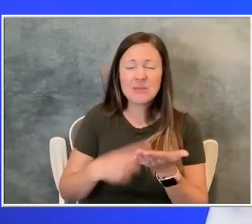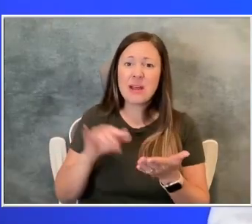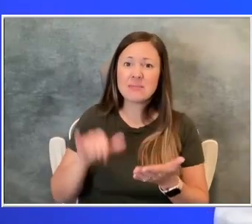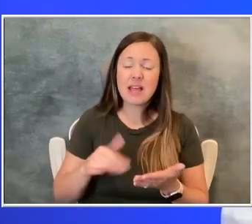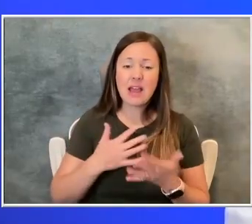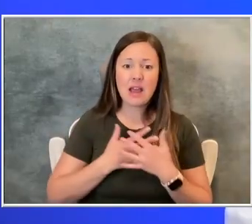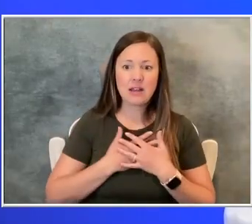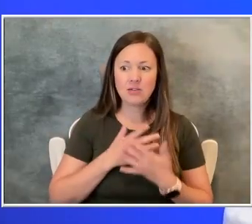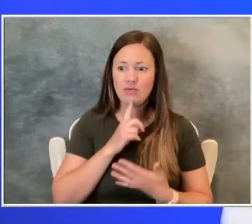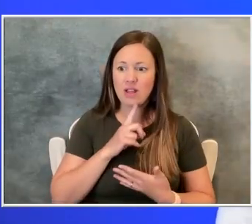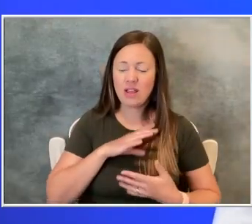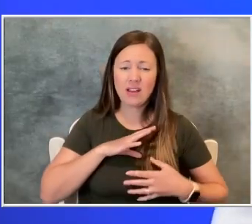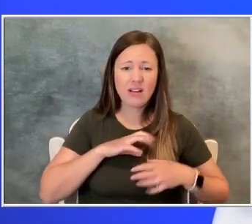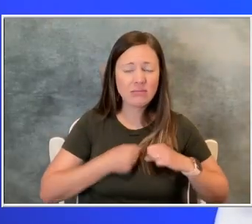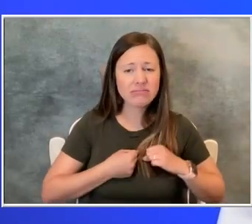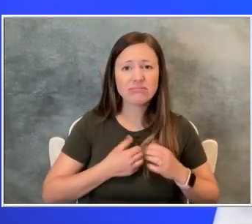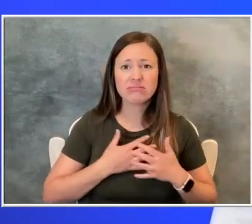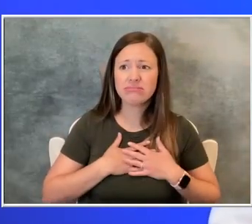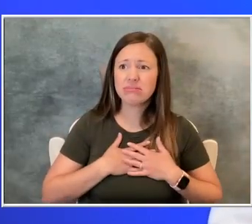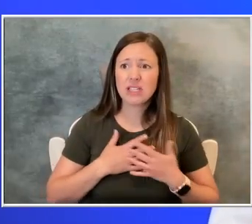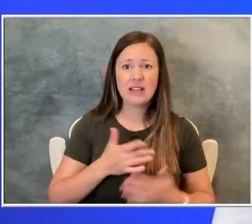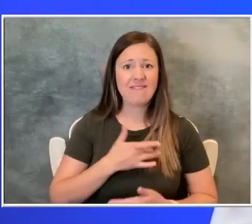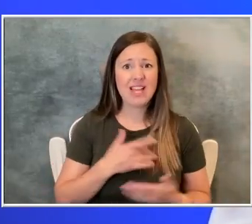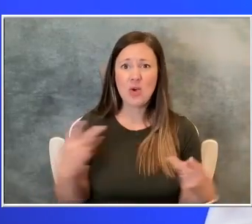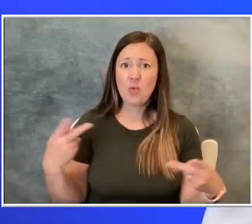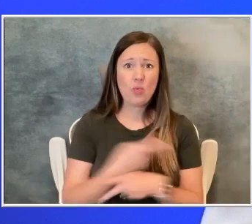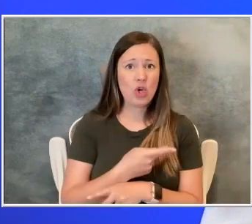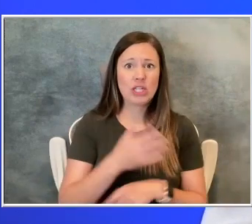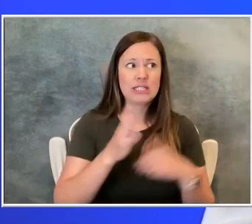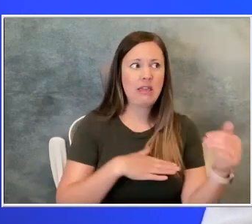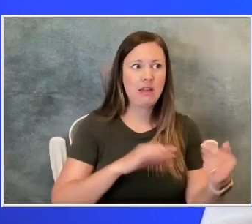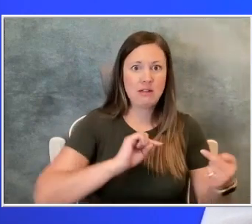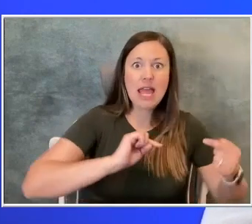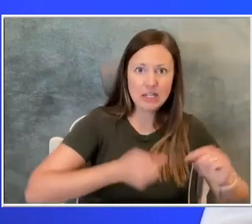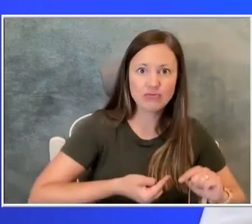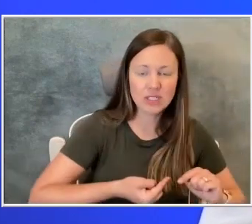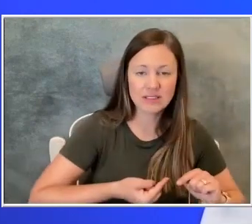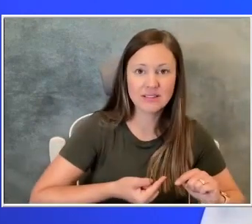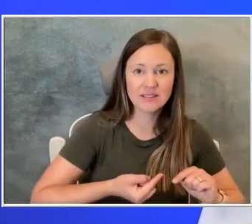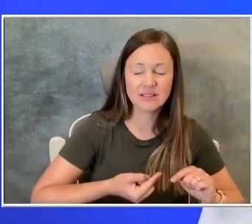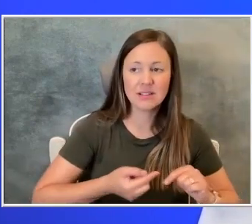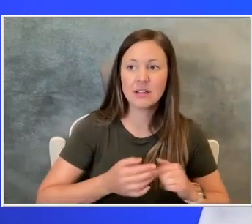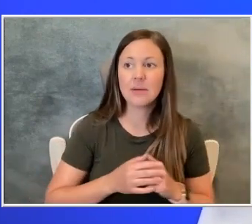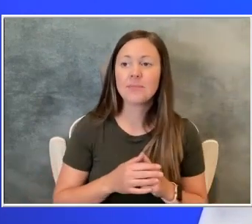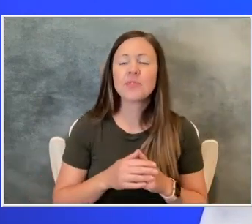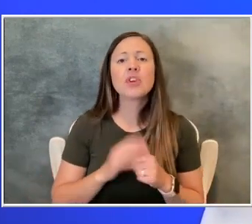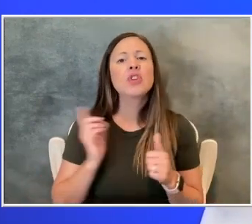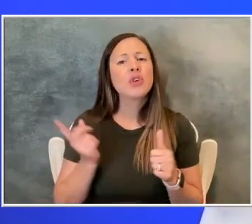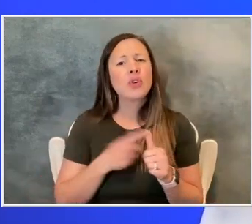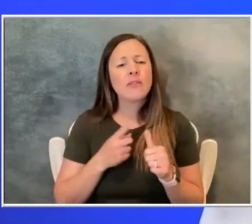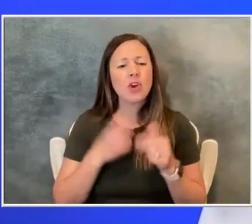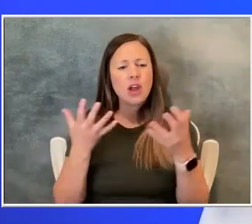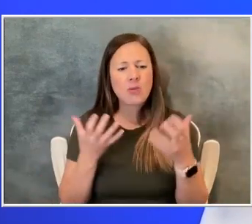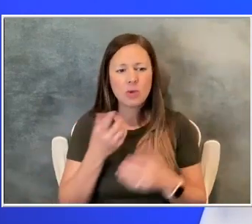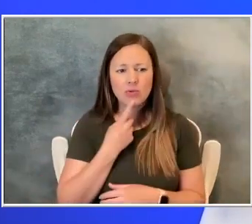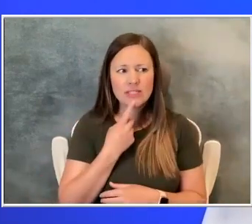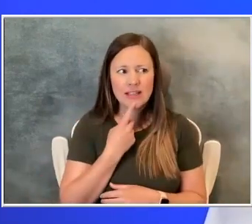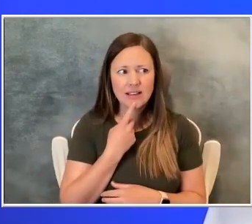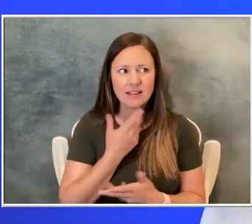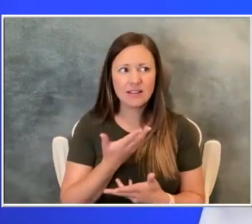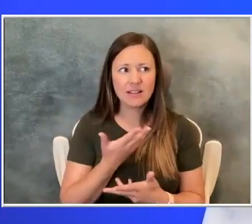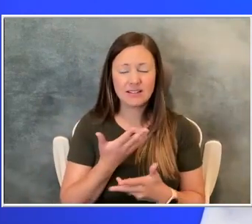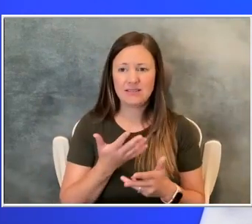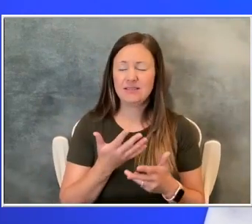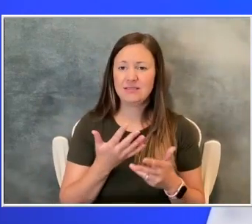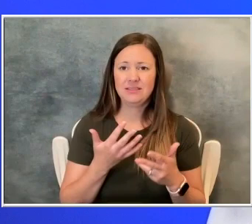doubly worse than their injury. And so first, let me start by indicating what an inspiration